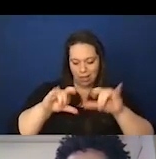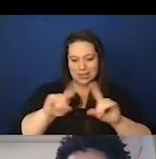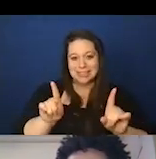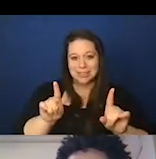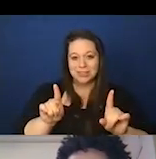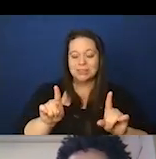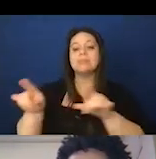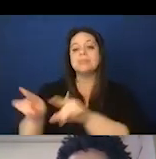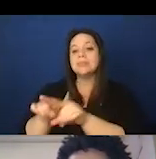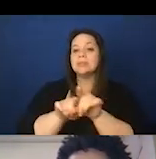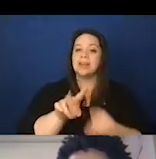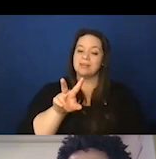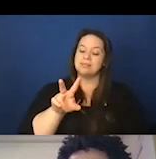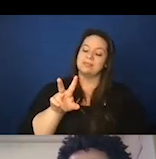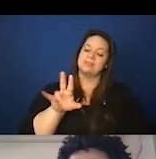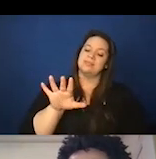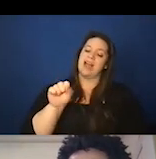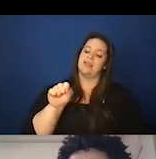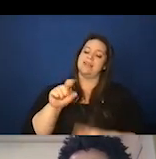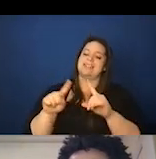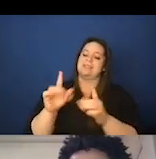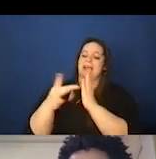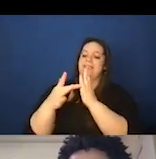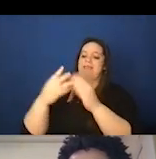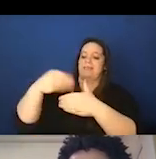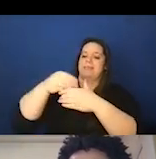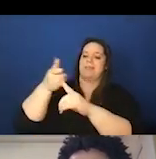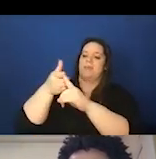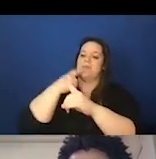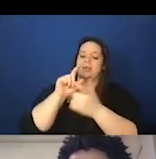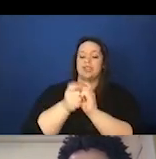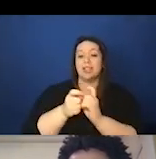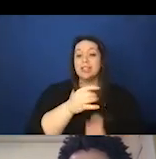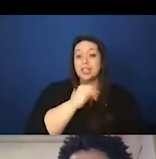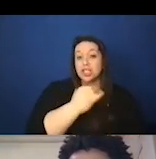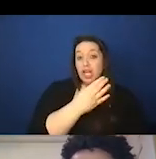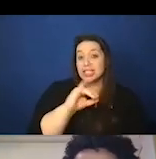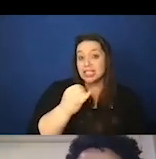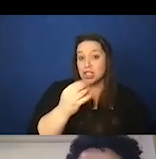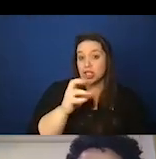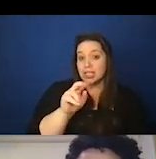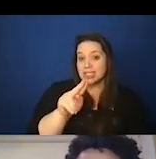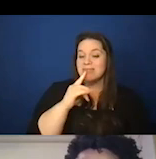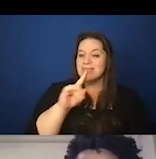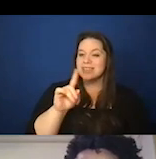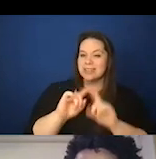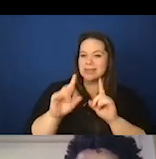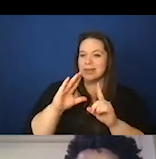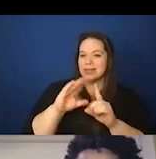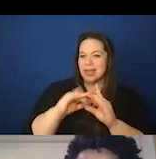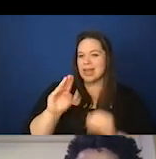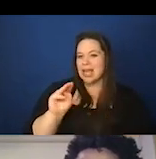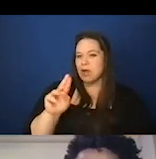different technology, which can be kind of tweaked. The Johnson & Johnson is a little bit different technology than mRNA because it